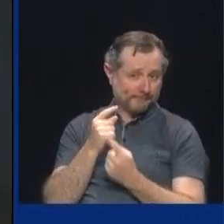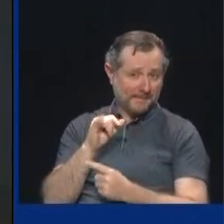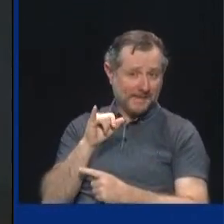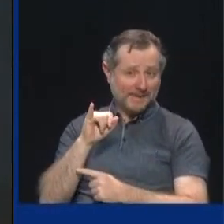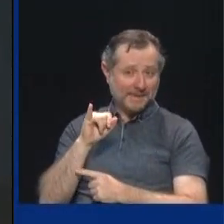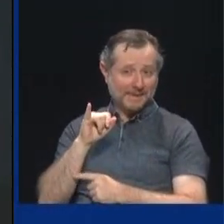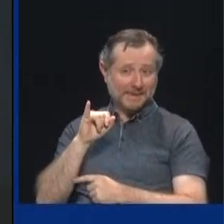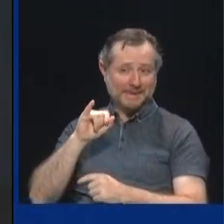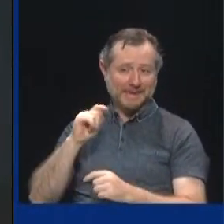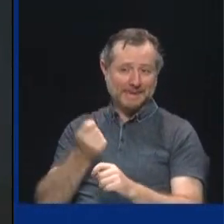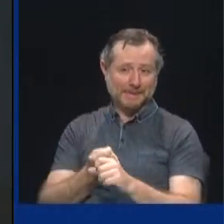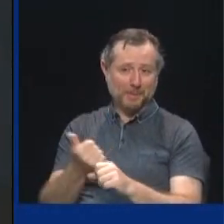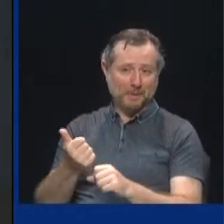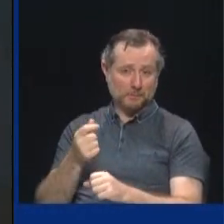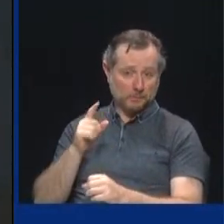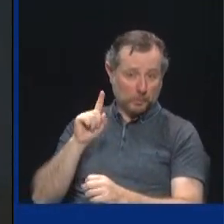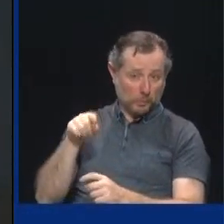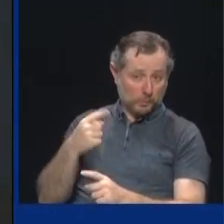will consider,